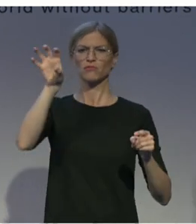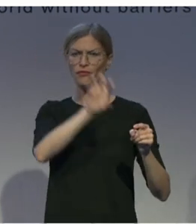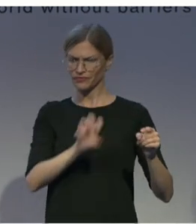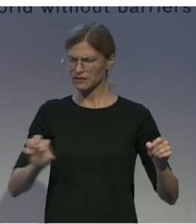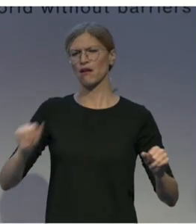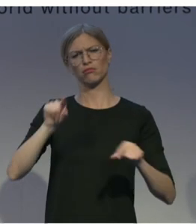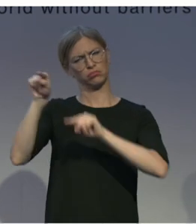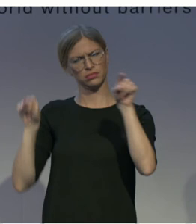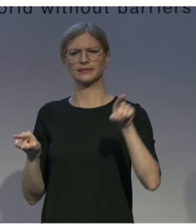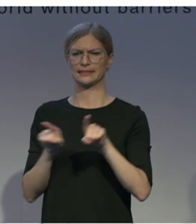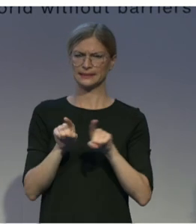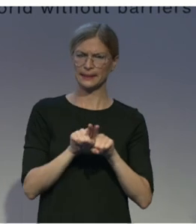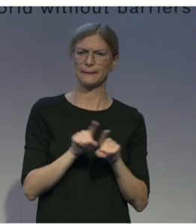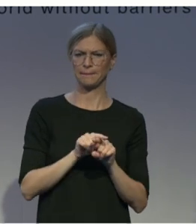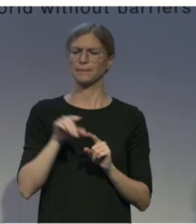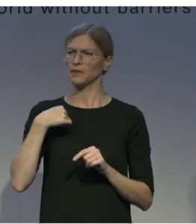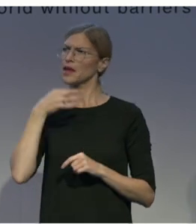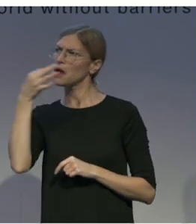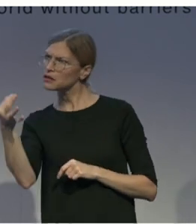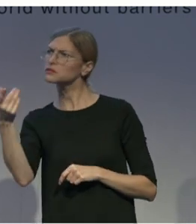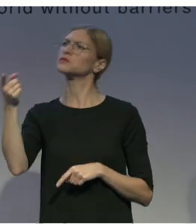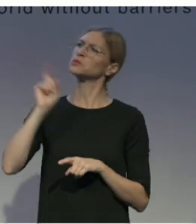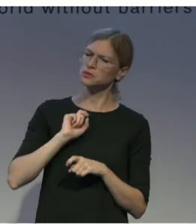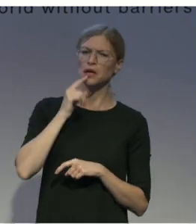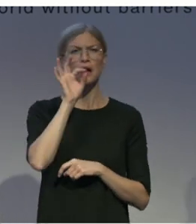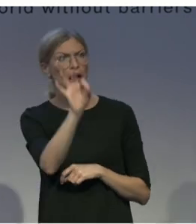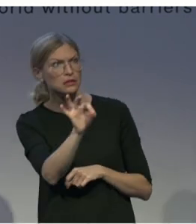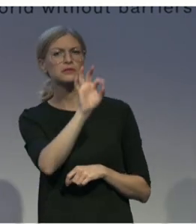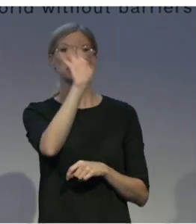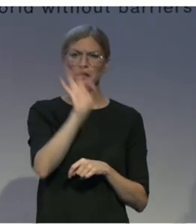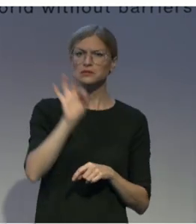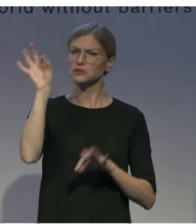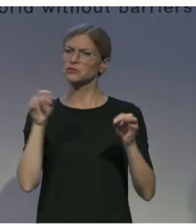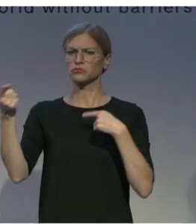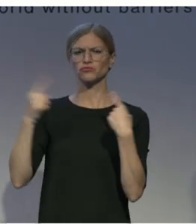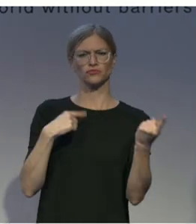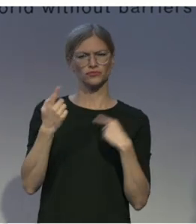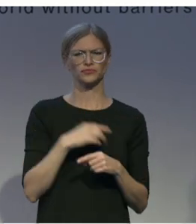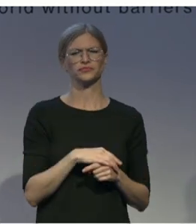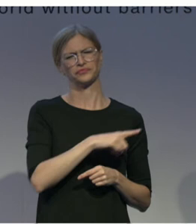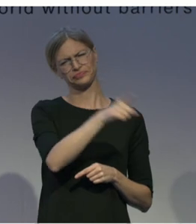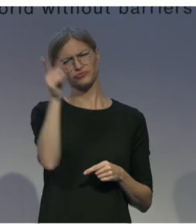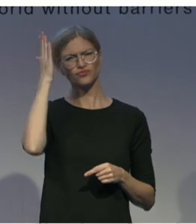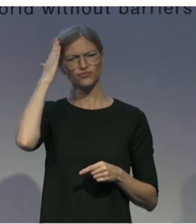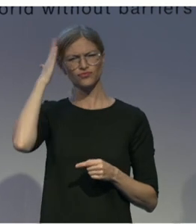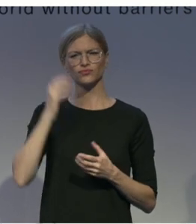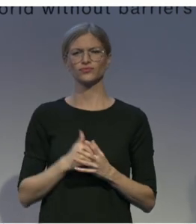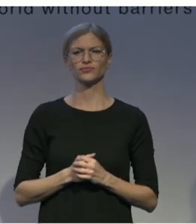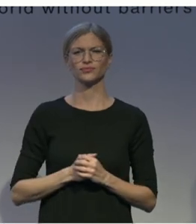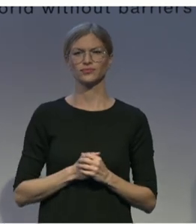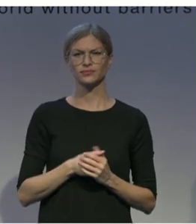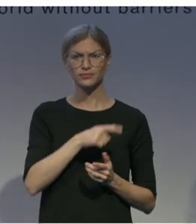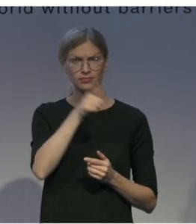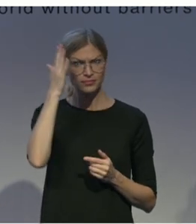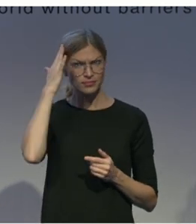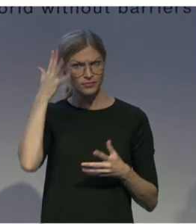respond when important issues come up at any point in time. An example of that, many of you know, I'm sure, our government was just closed for 35 days.